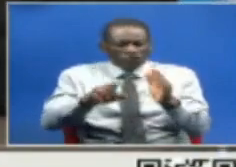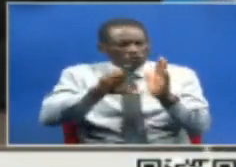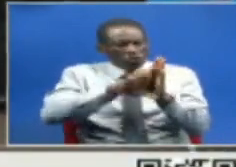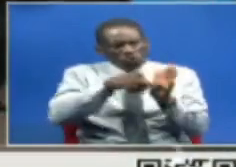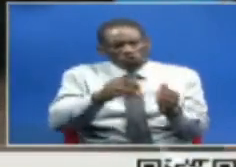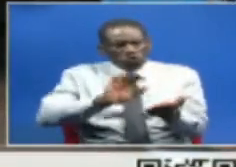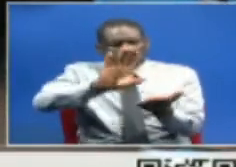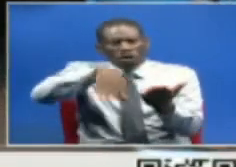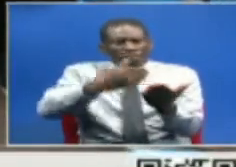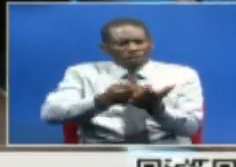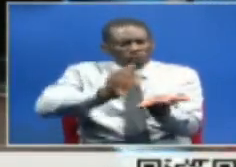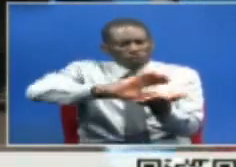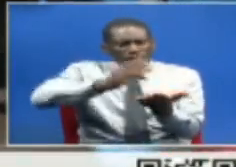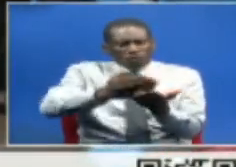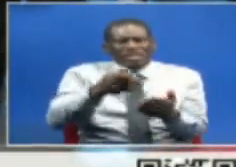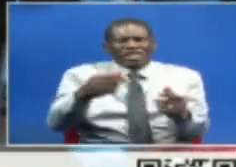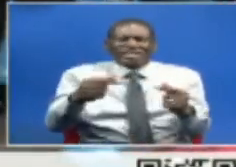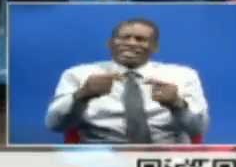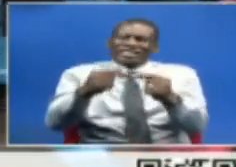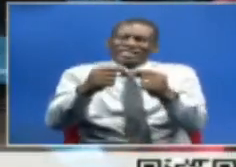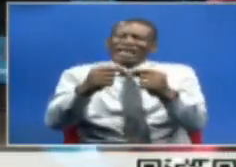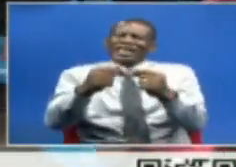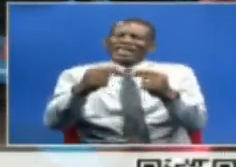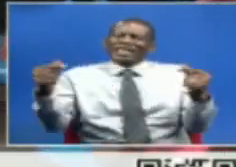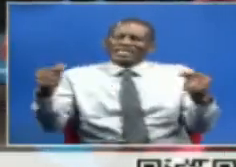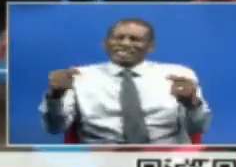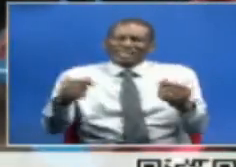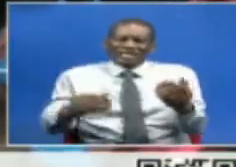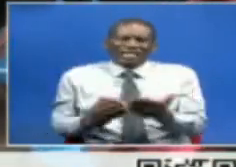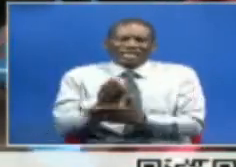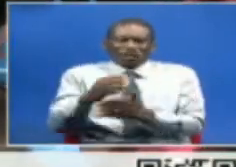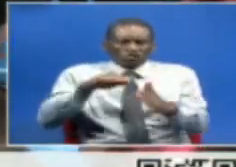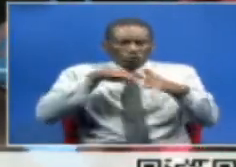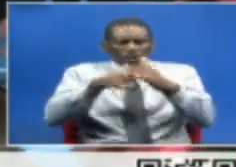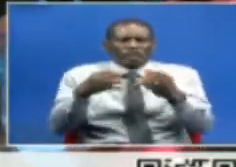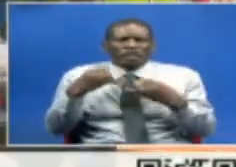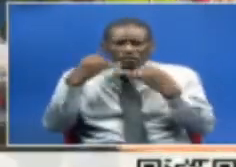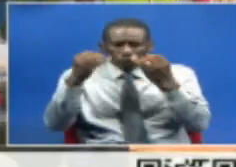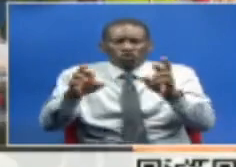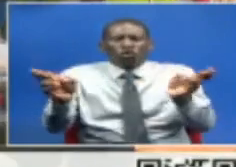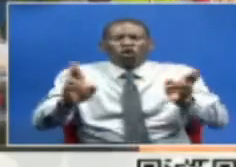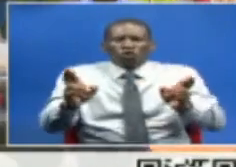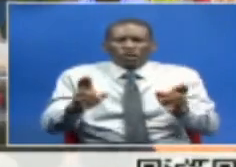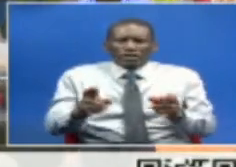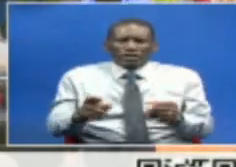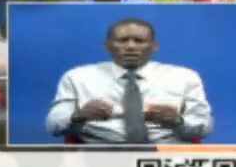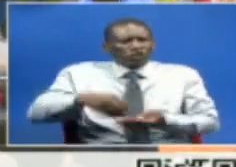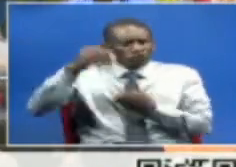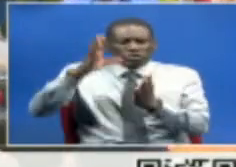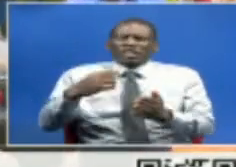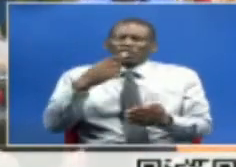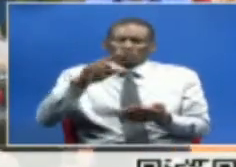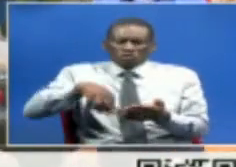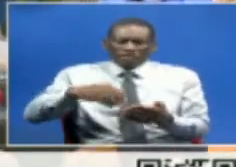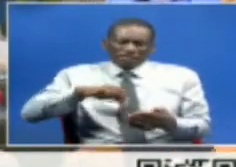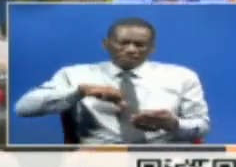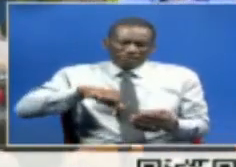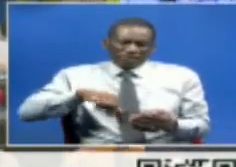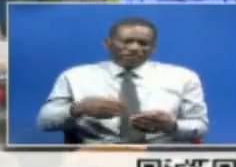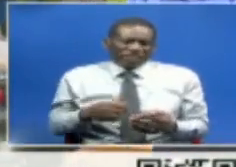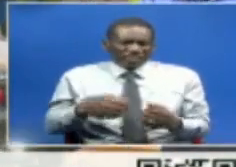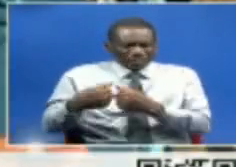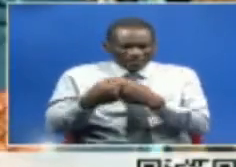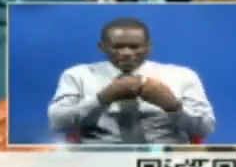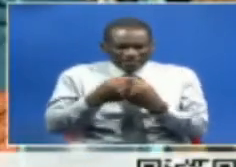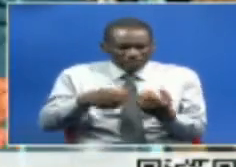funding is a breach in the right to access information. Already, students say they are feeling the weight of confusion in the